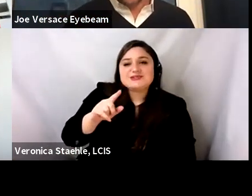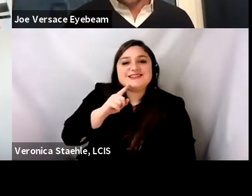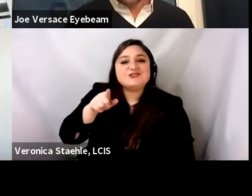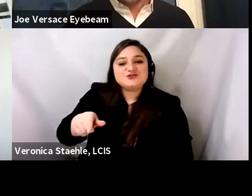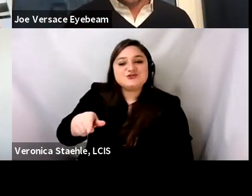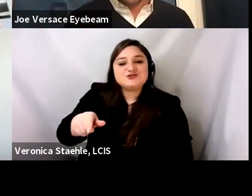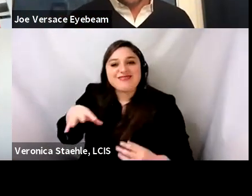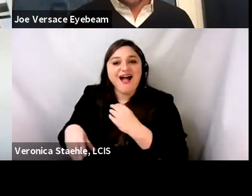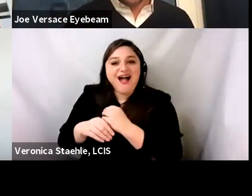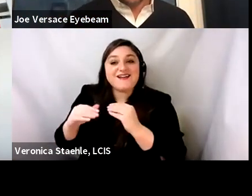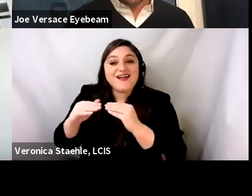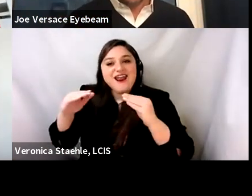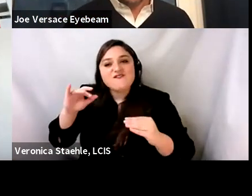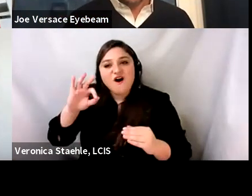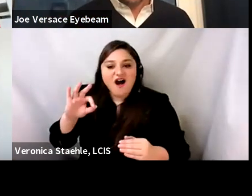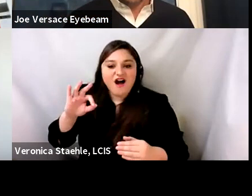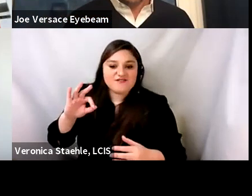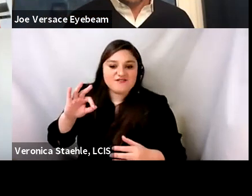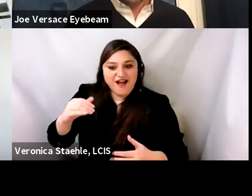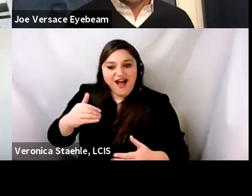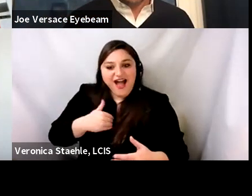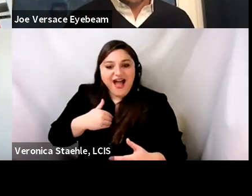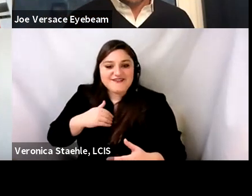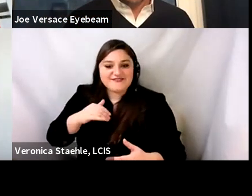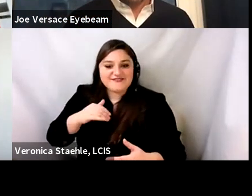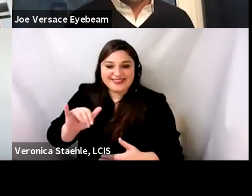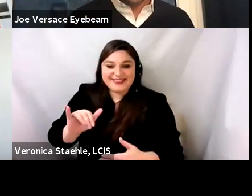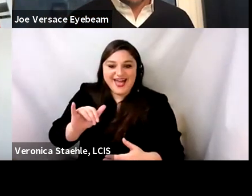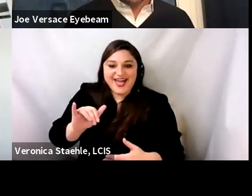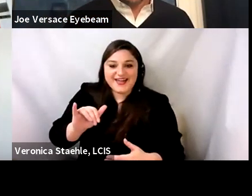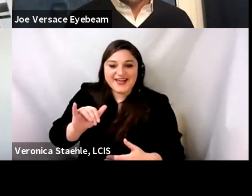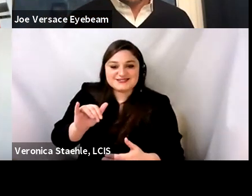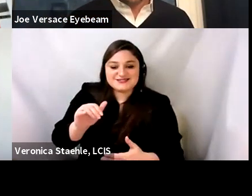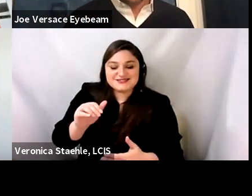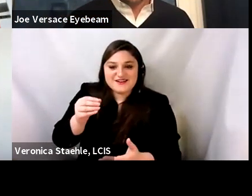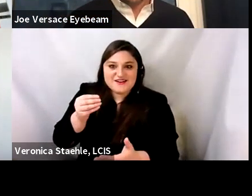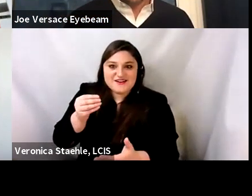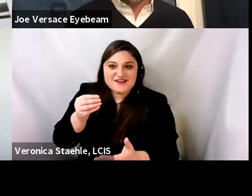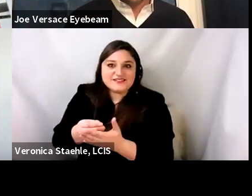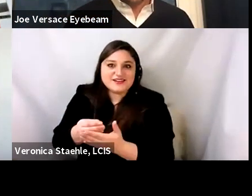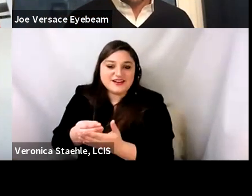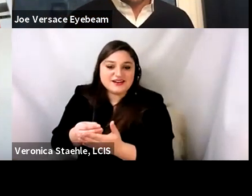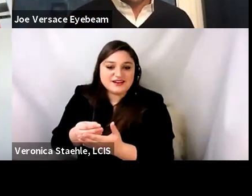an interesting fundraising moment. Yep. And that certainly plays into this question, but I just wanted to start by saying,